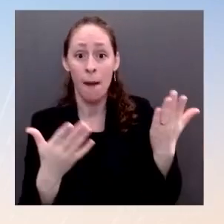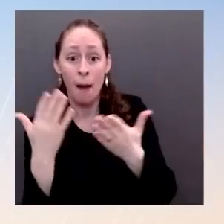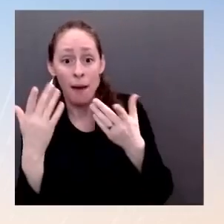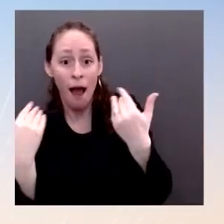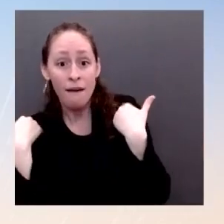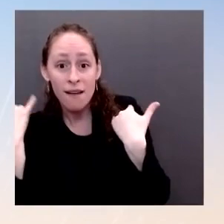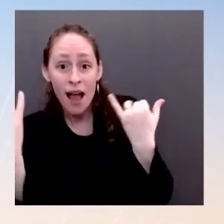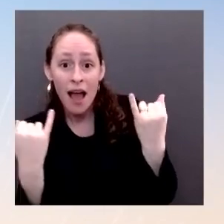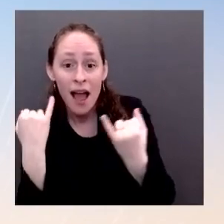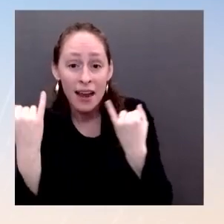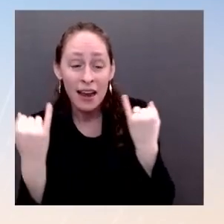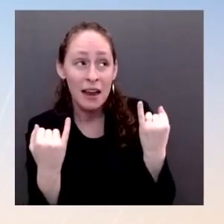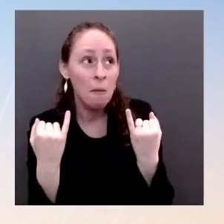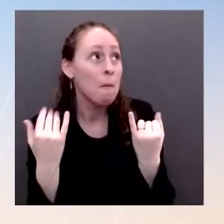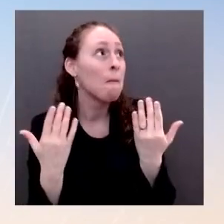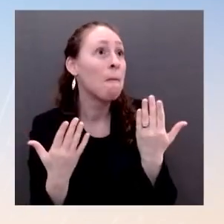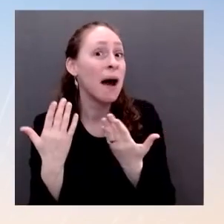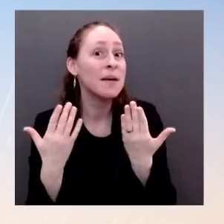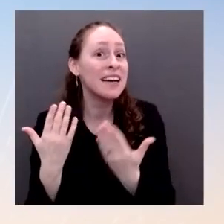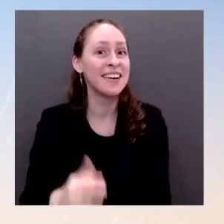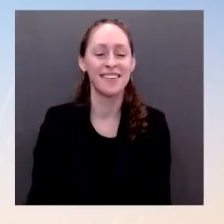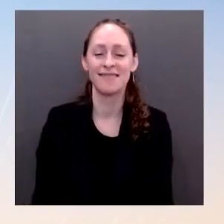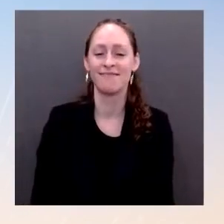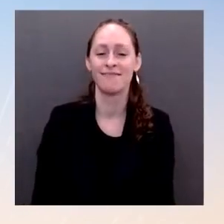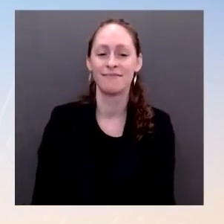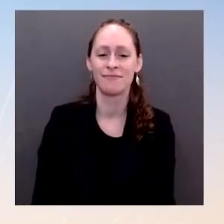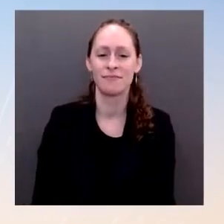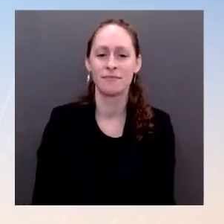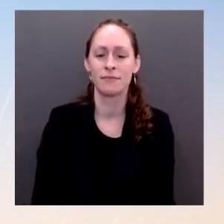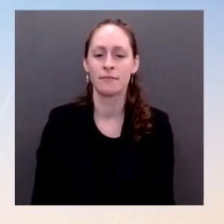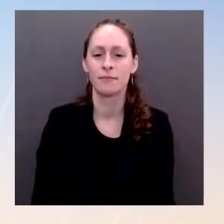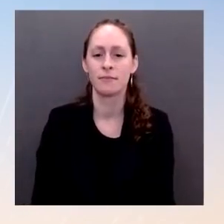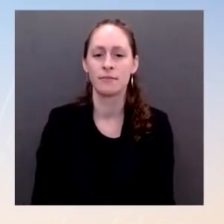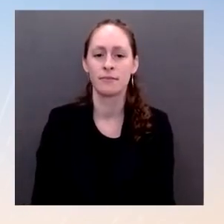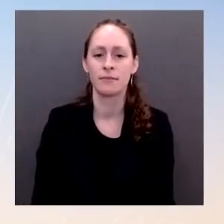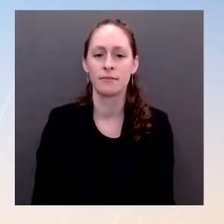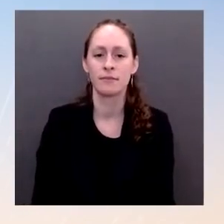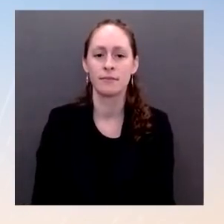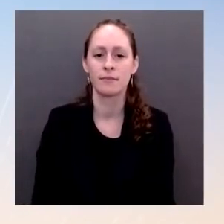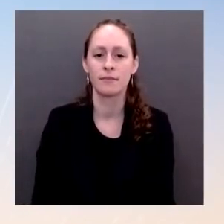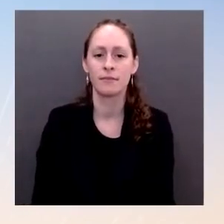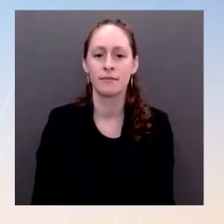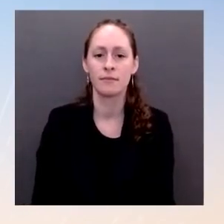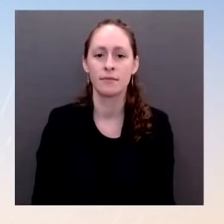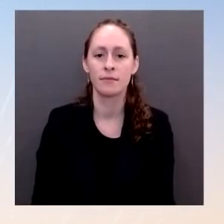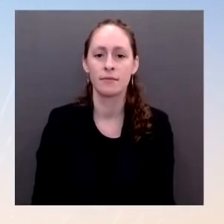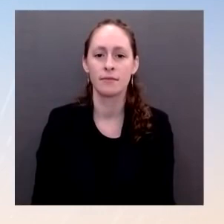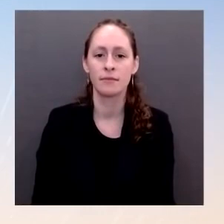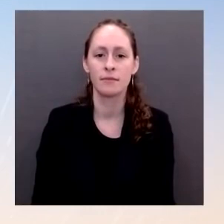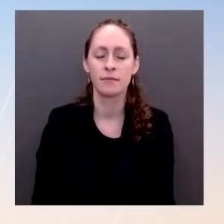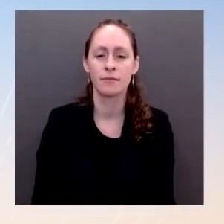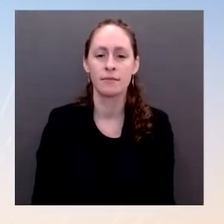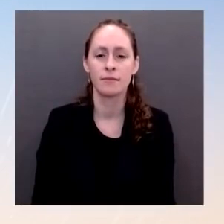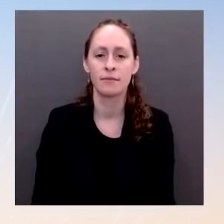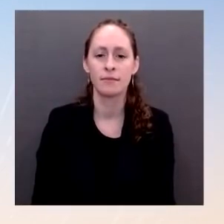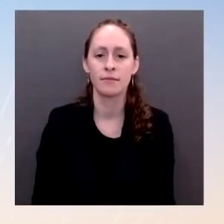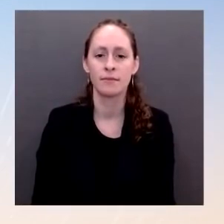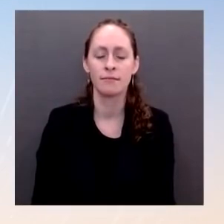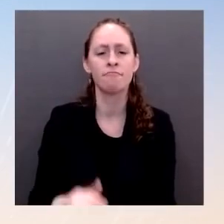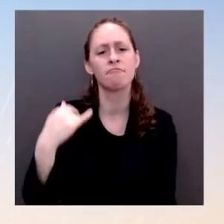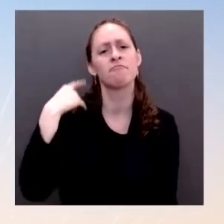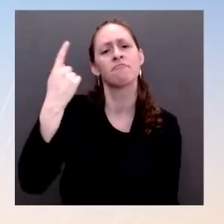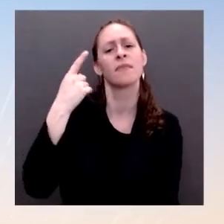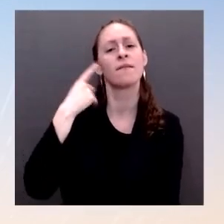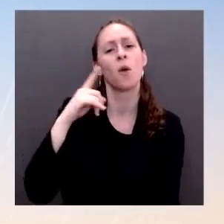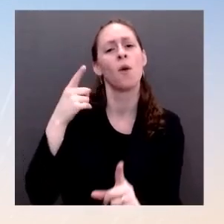Electoral Count Act. Yes. I know you said that the president has many conversations on a wide range of topics with lawmakers on the Hill. But here's the question.